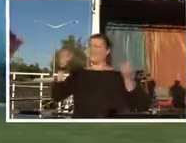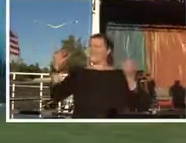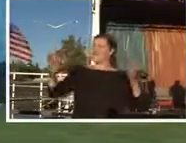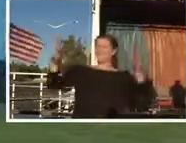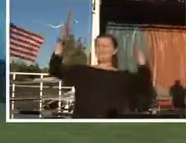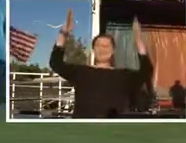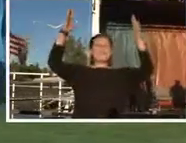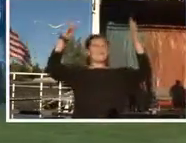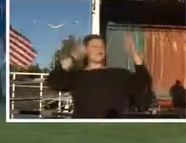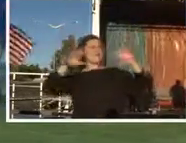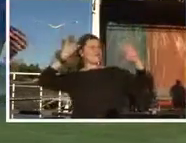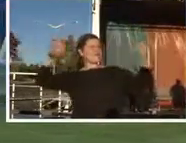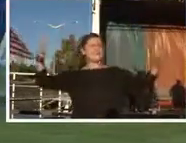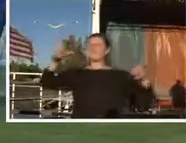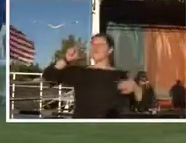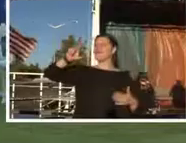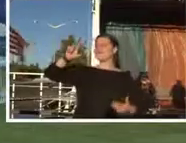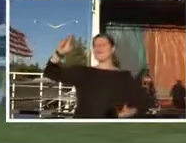2021.